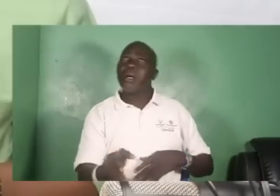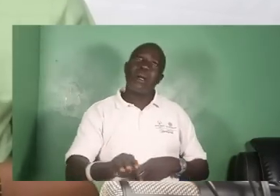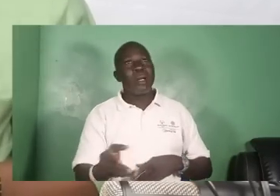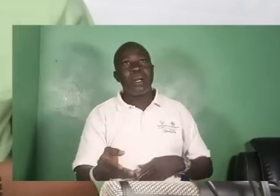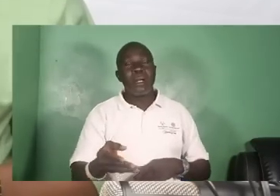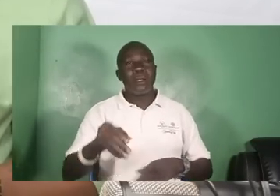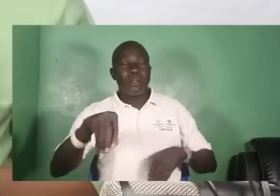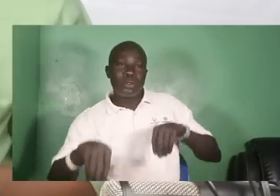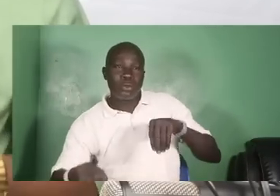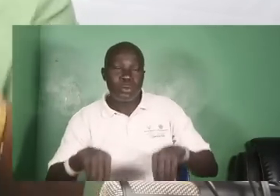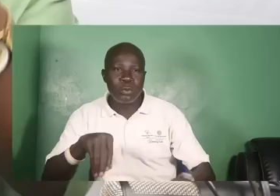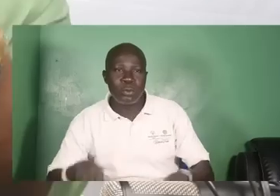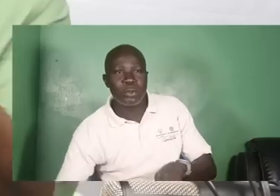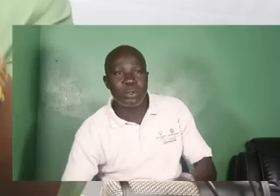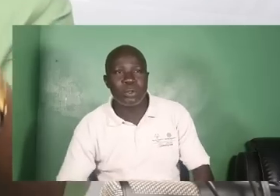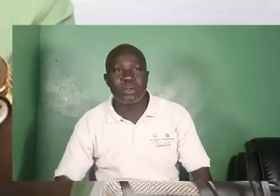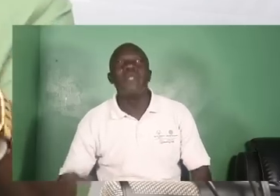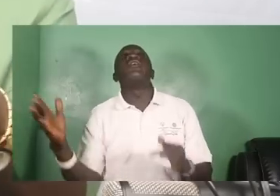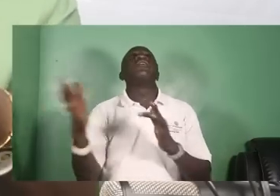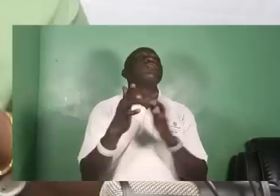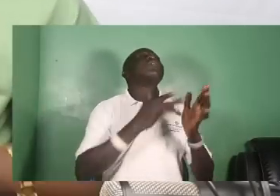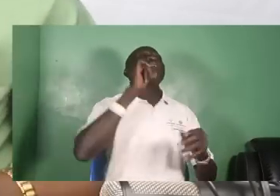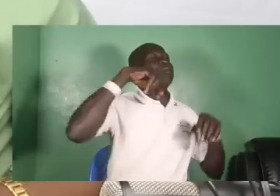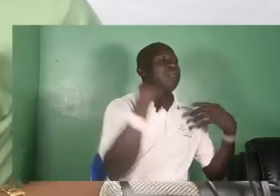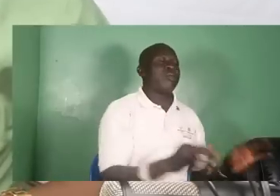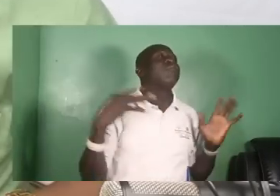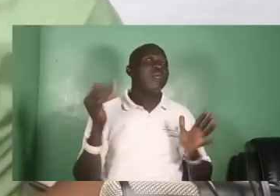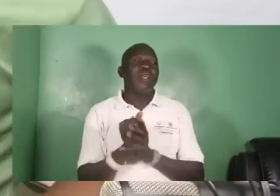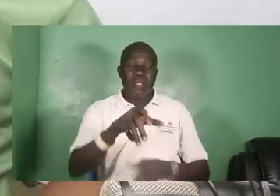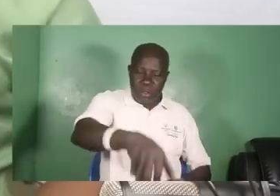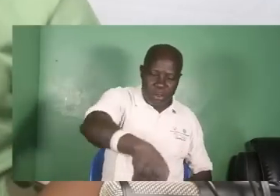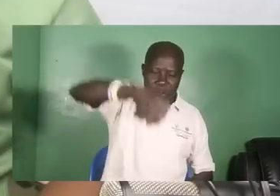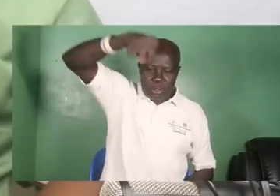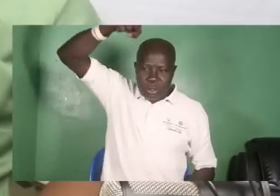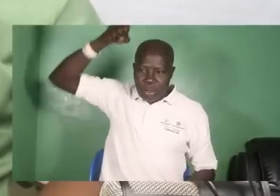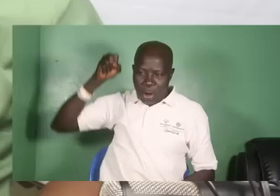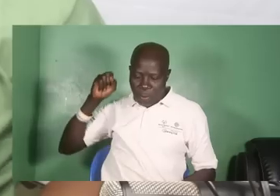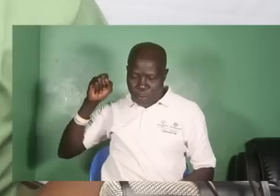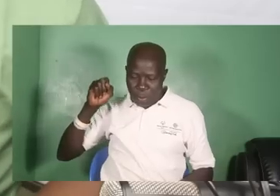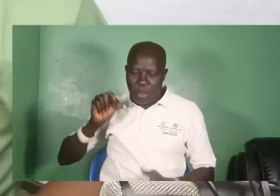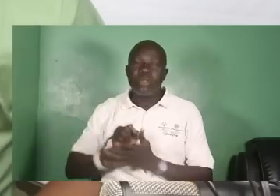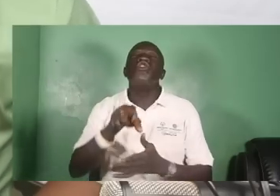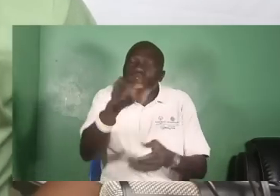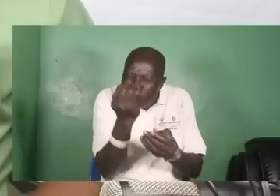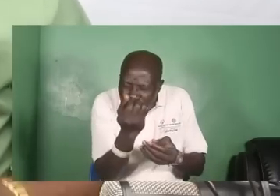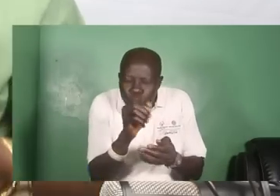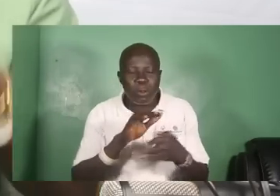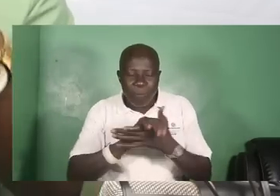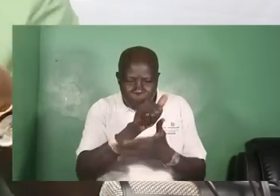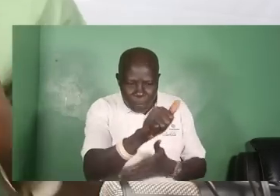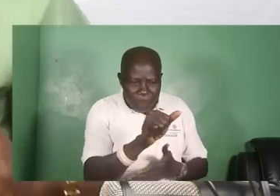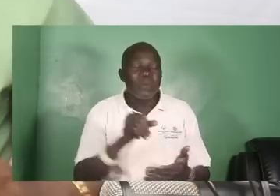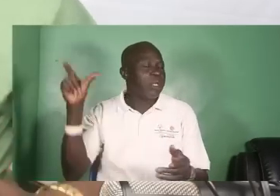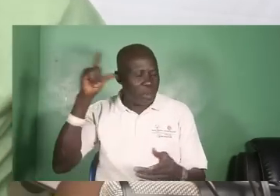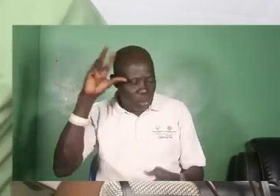man. Ẹsẹ̀ rẹ̀ bẹ̀rẹ̀ sí rí. He still begin to sing. Jésù tó fi sílẹ̀. Jesus did not leave him behind. Ó fa ọwọ́ rẹ̀ sókè. He raised him up. Onígbàgbọ́ kékeré. A little faith.